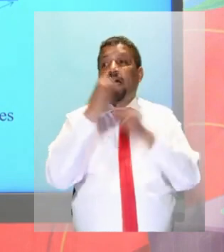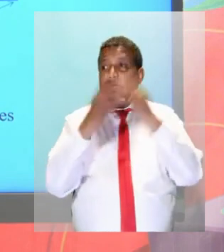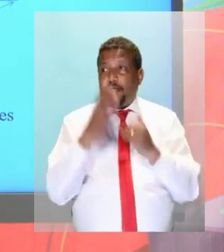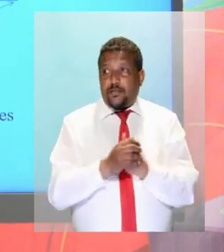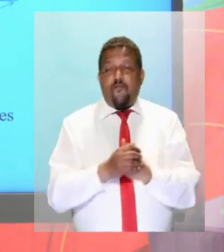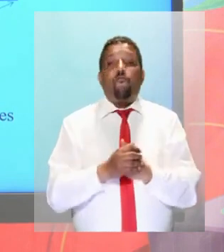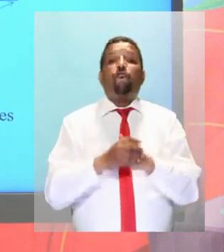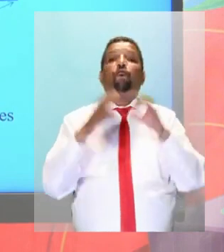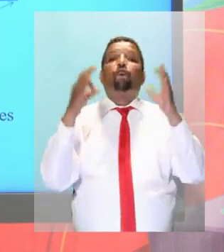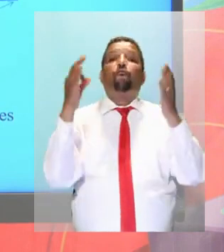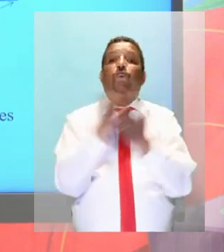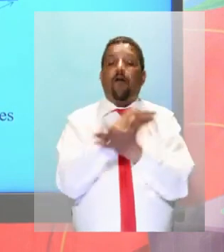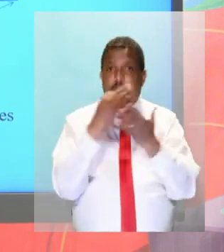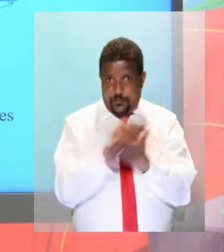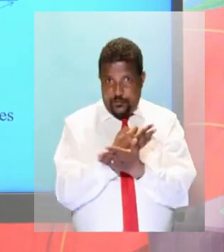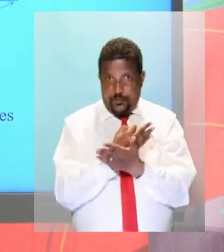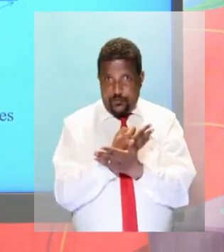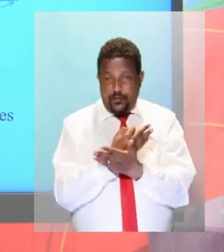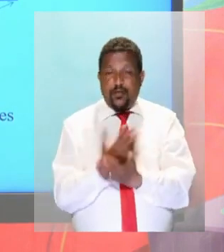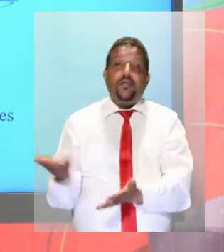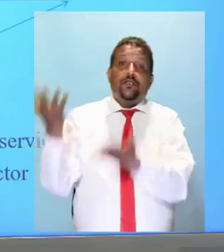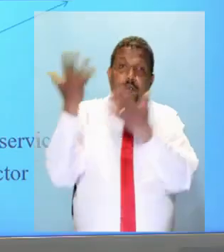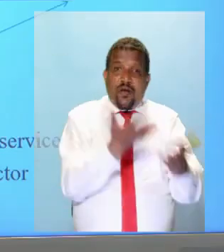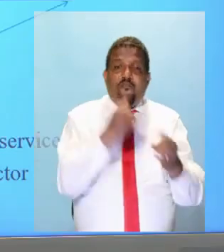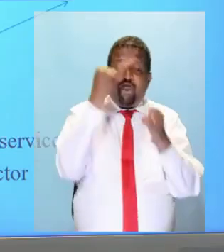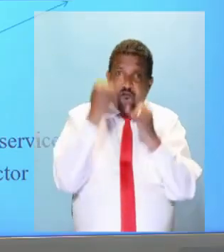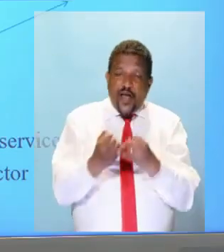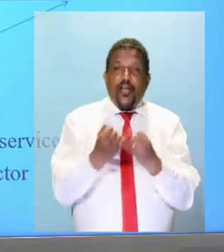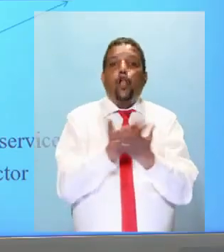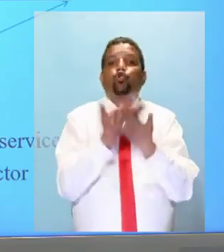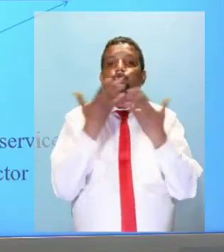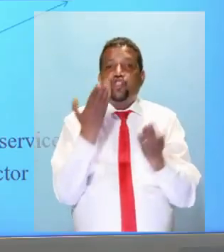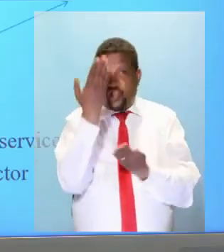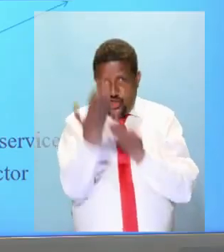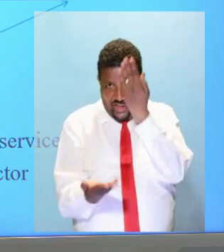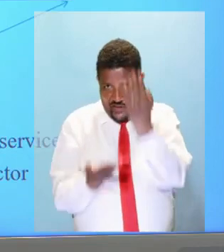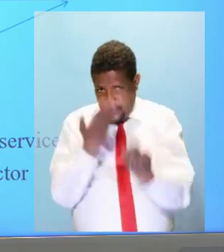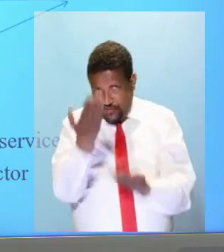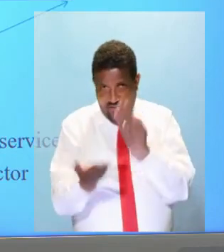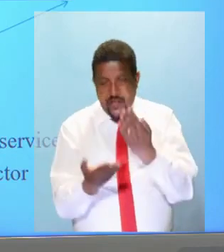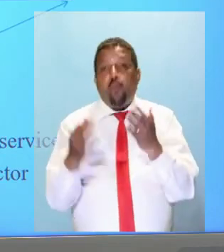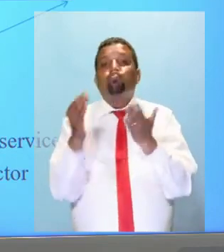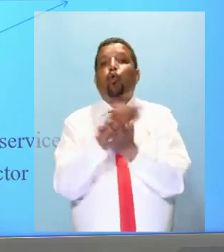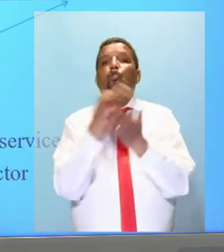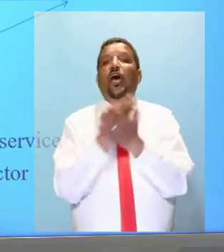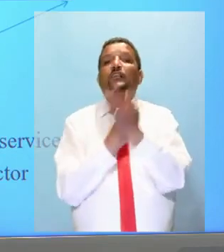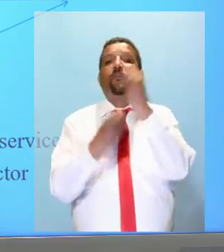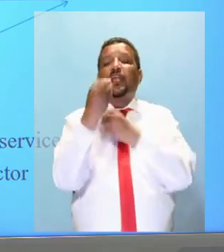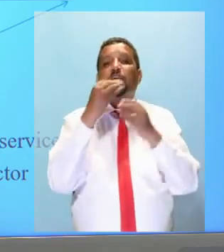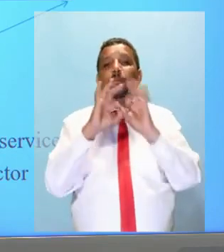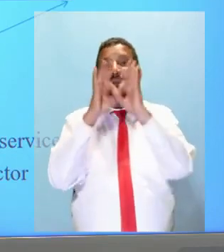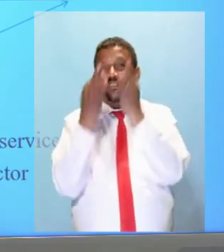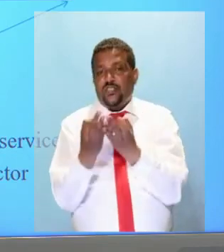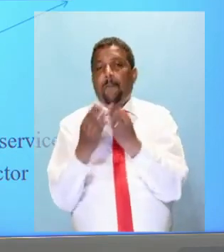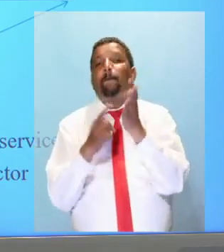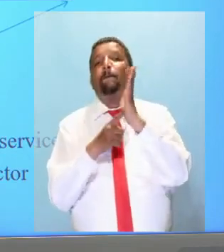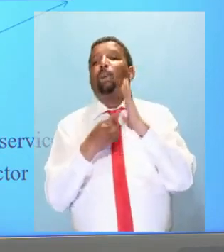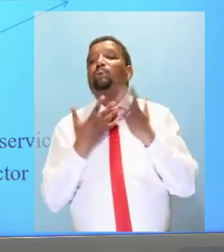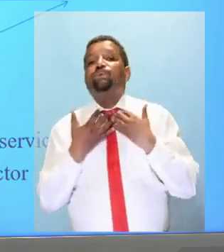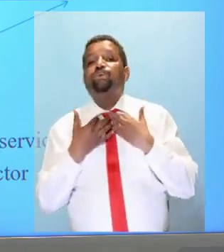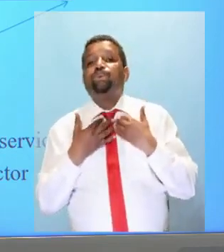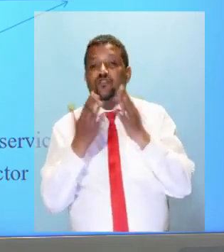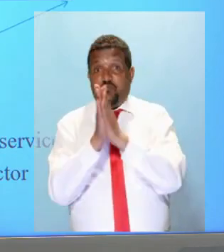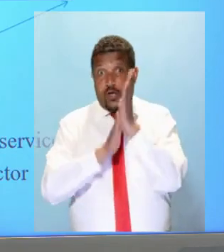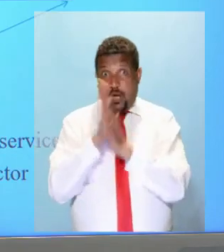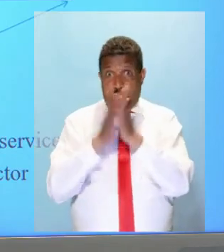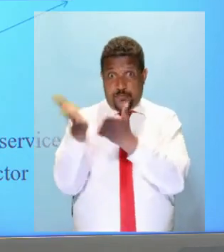firms are suppliers of final goods and services. And in the product markets, households are demanders of final goods